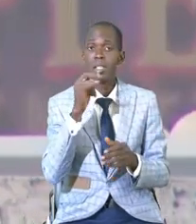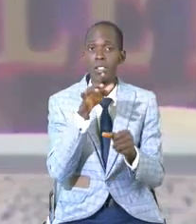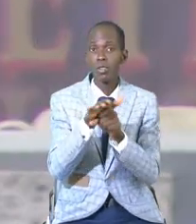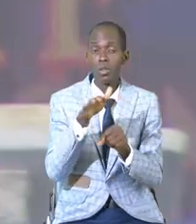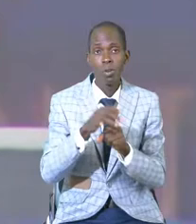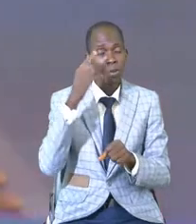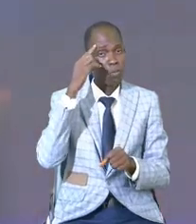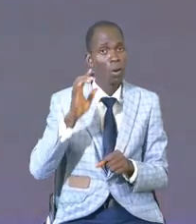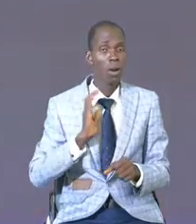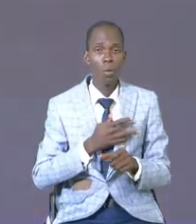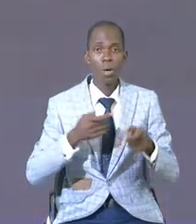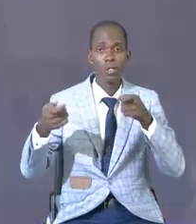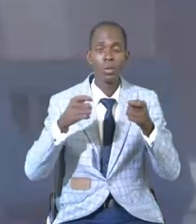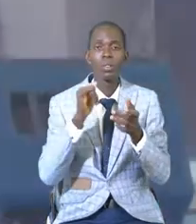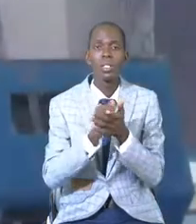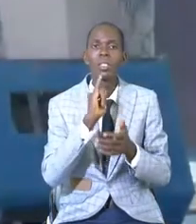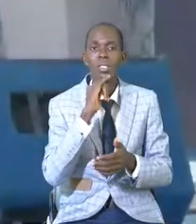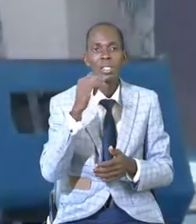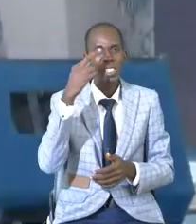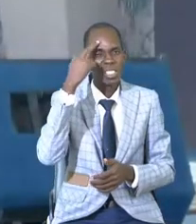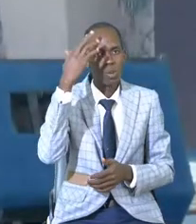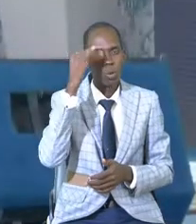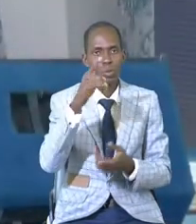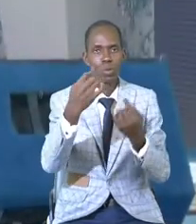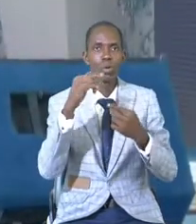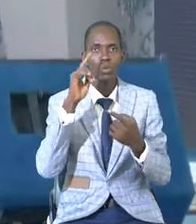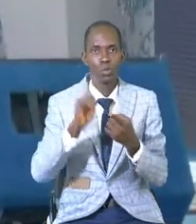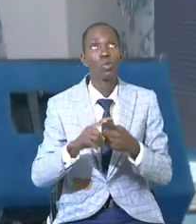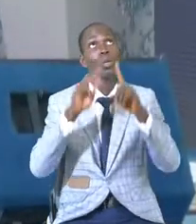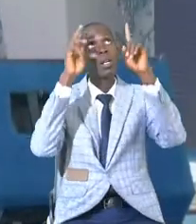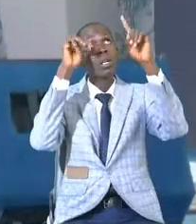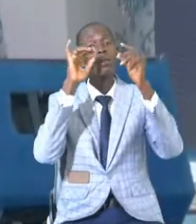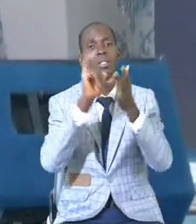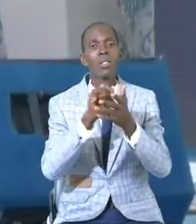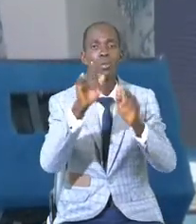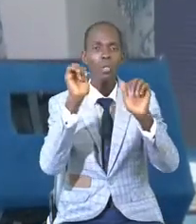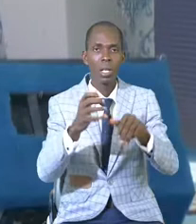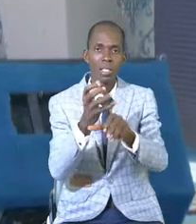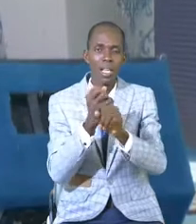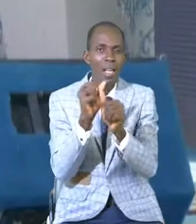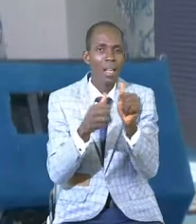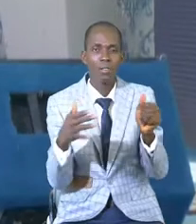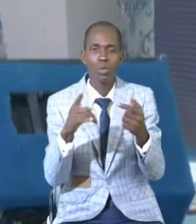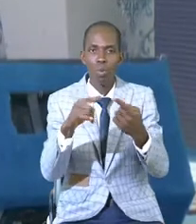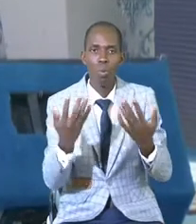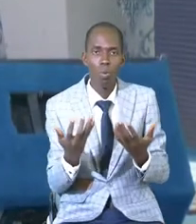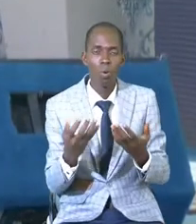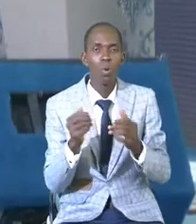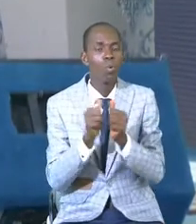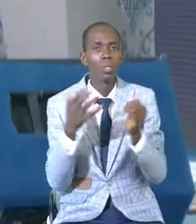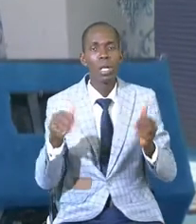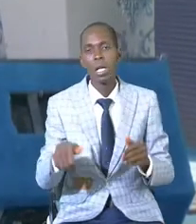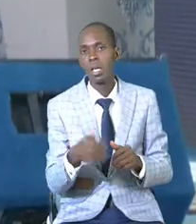dominion, that's the reason you come to him, so that you get everything you get from him without any condemnation, without